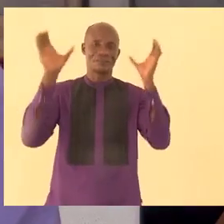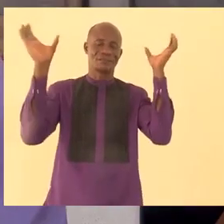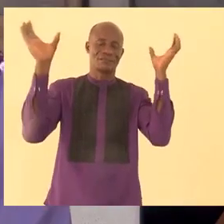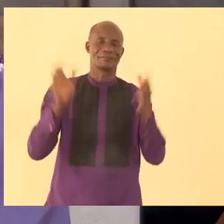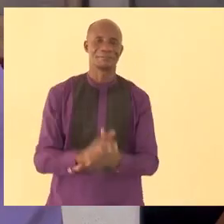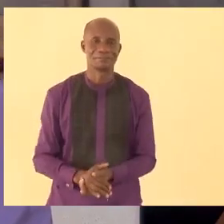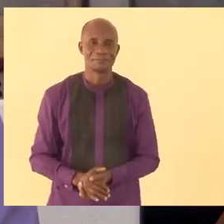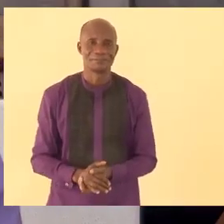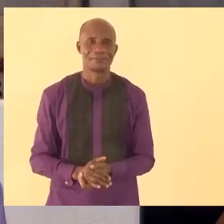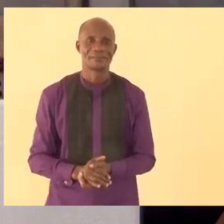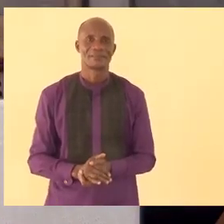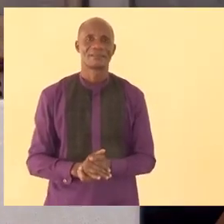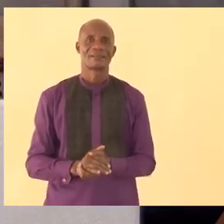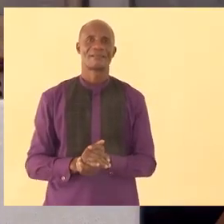festival.